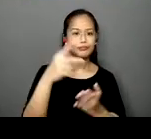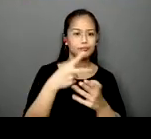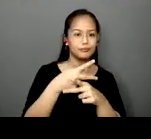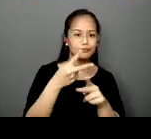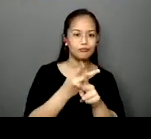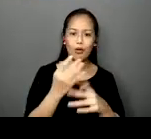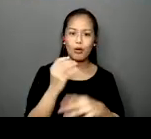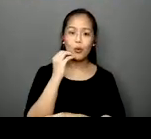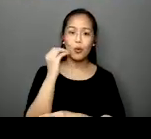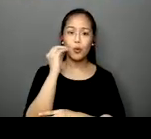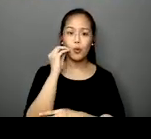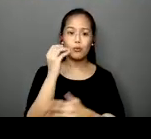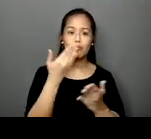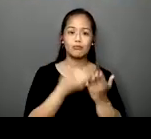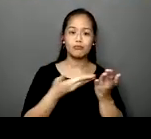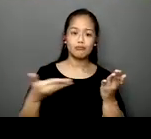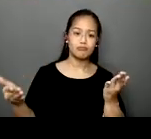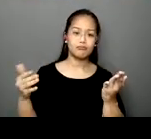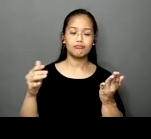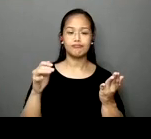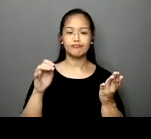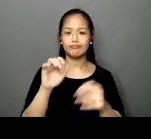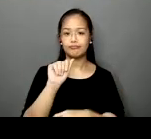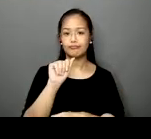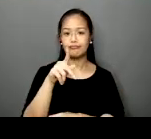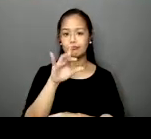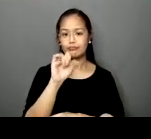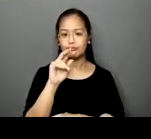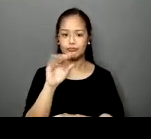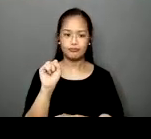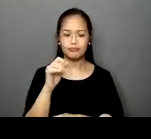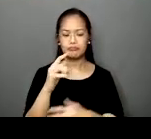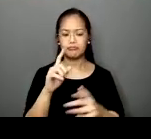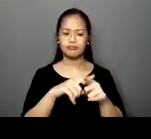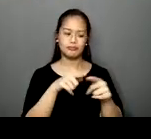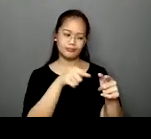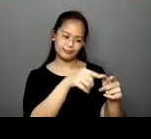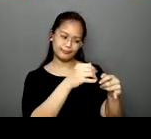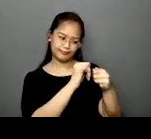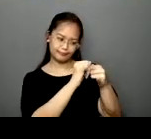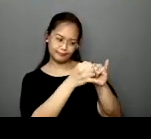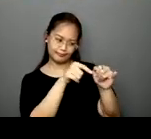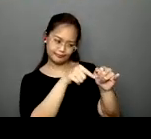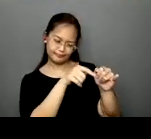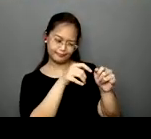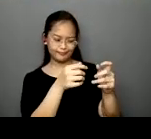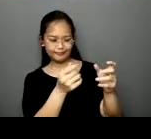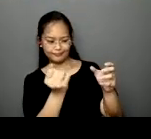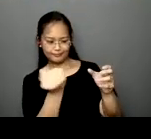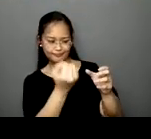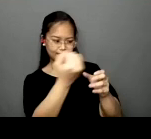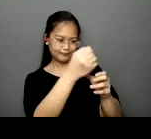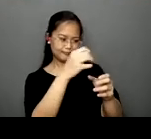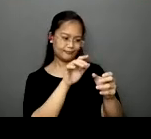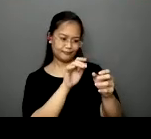the process of prototyping is making something and then making changes and then adjustments and making it again. Now, in the prototyping process, this is actually